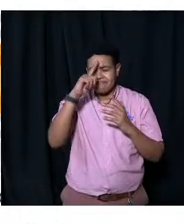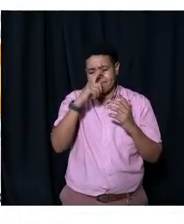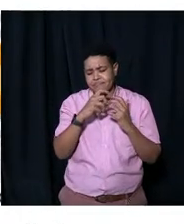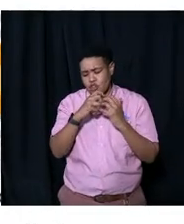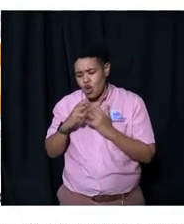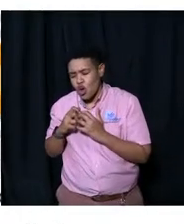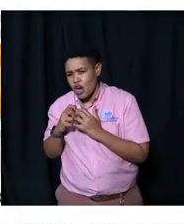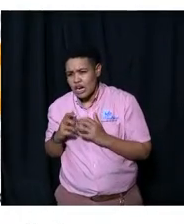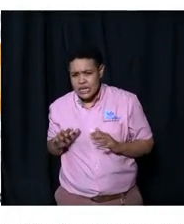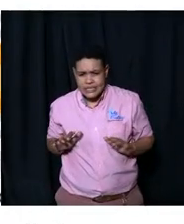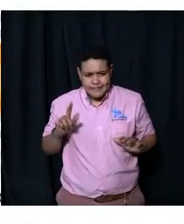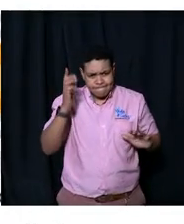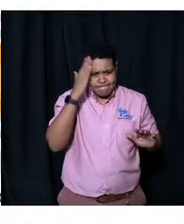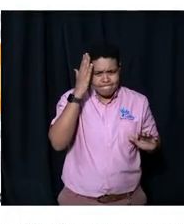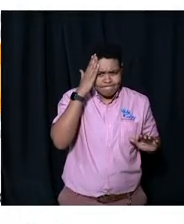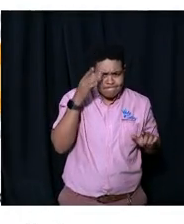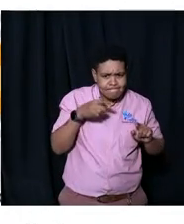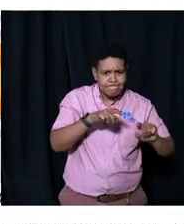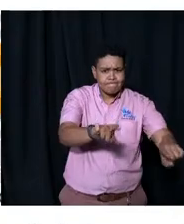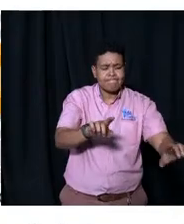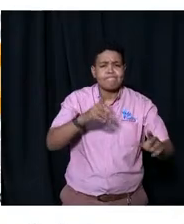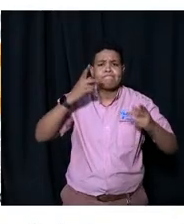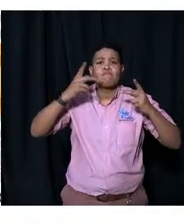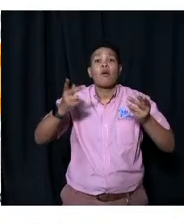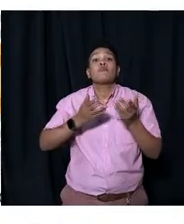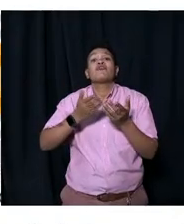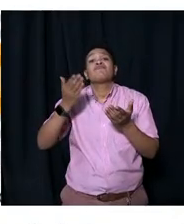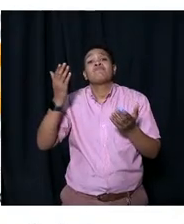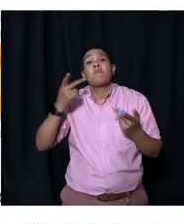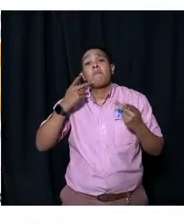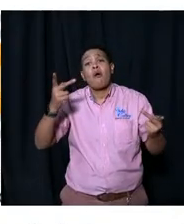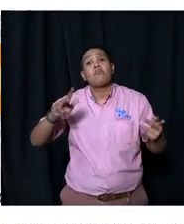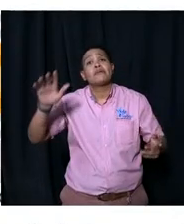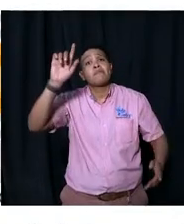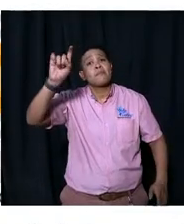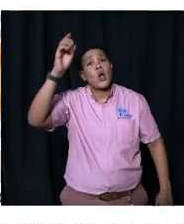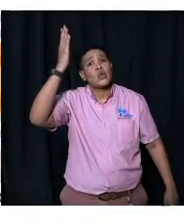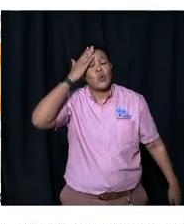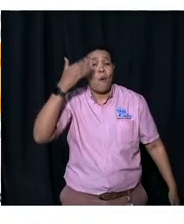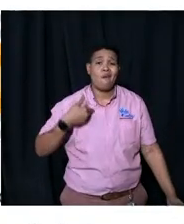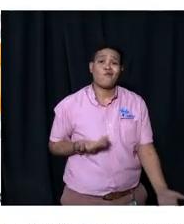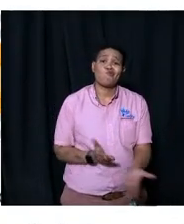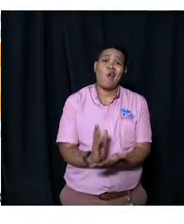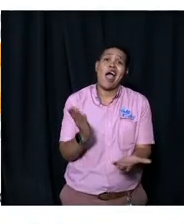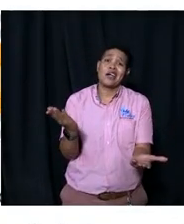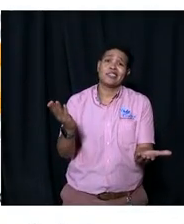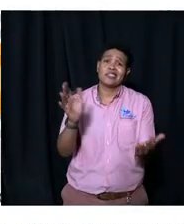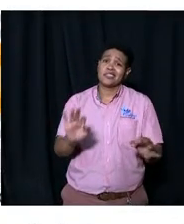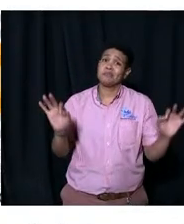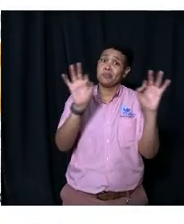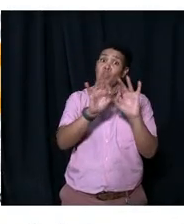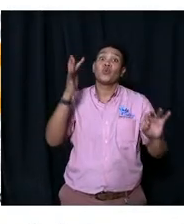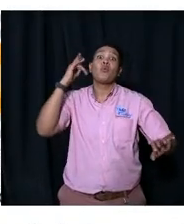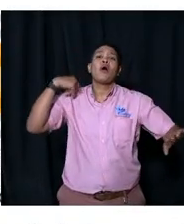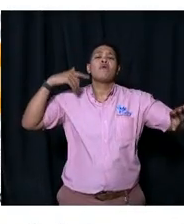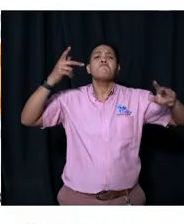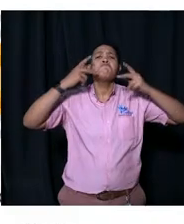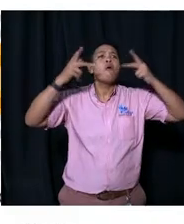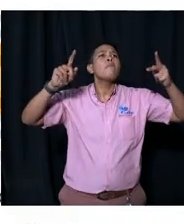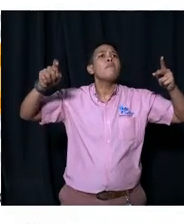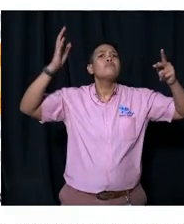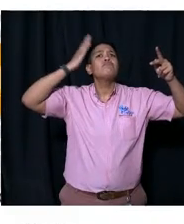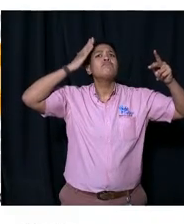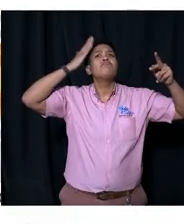coherence and collaboration, the public right to know. And this is very important because we want to arm the population with